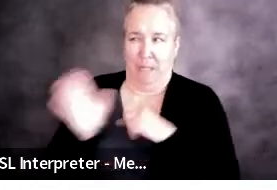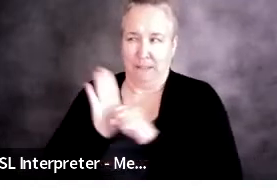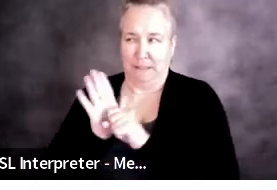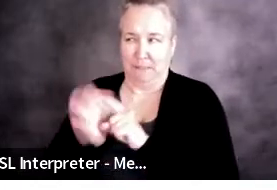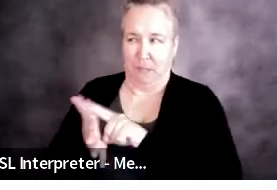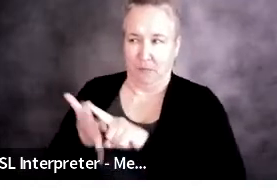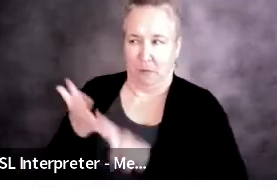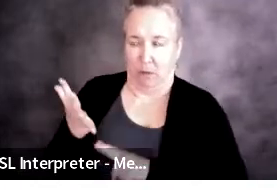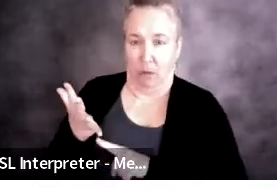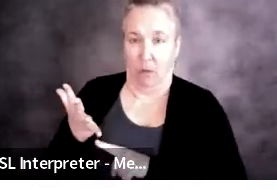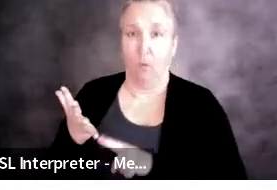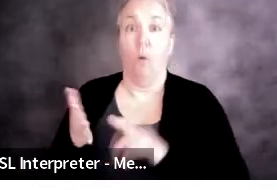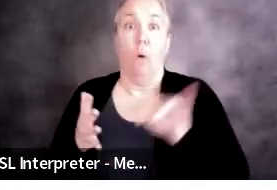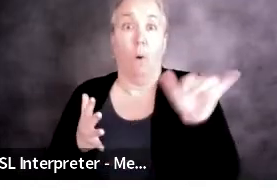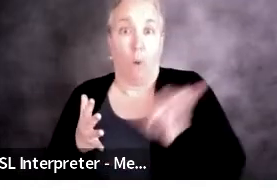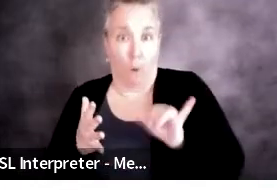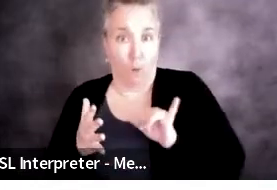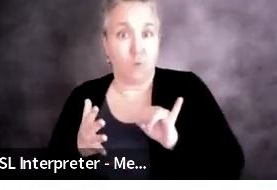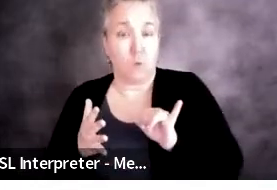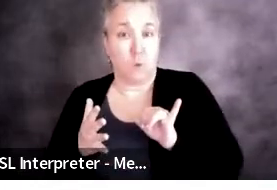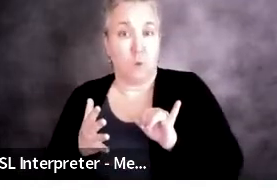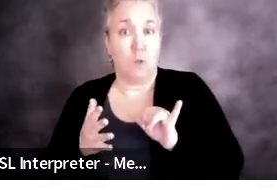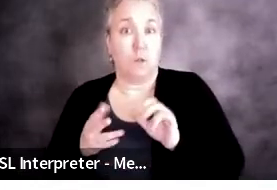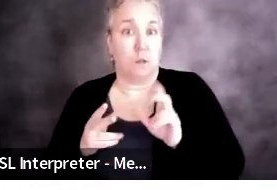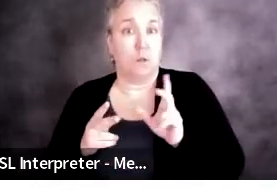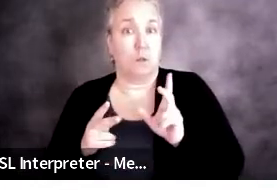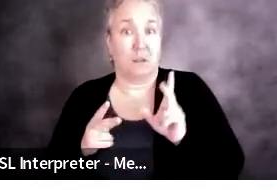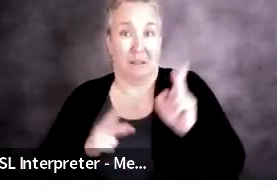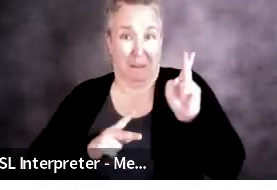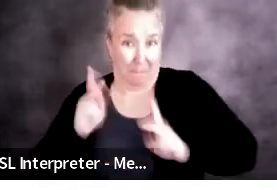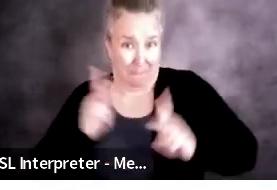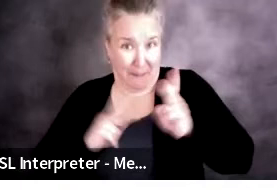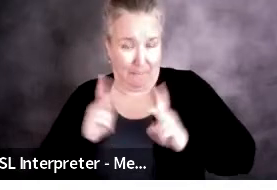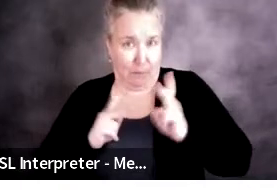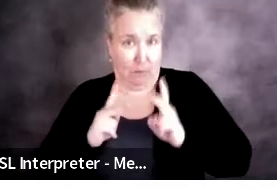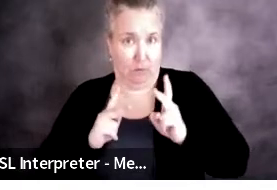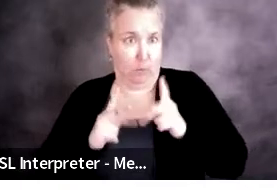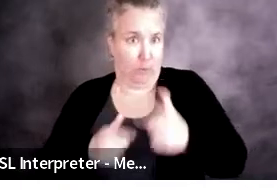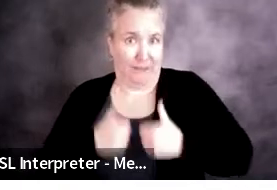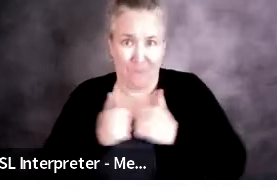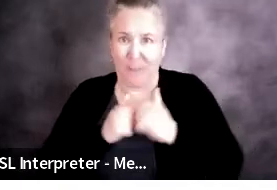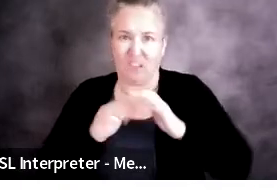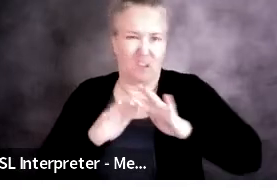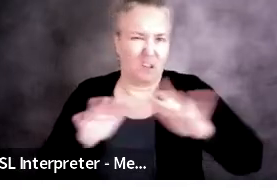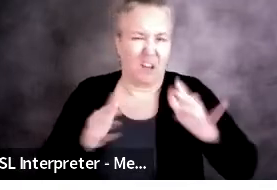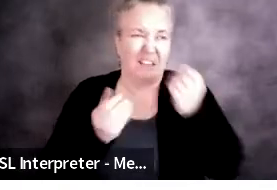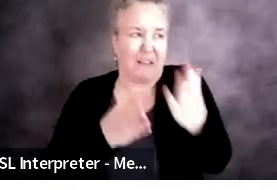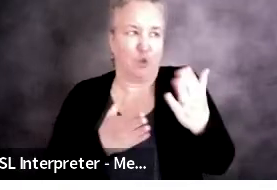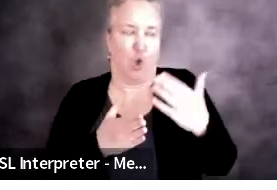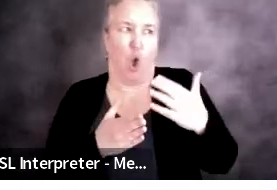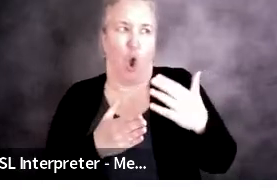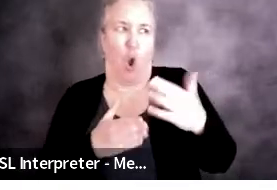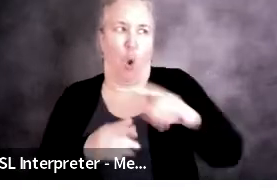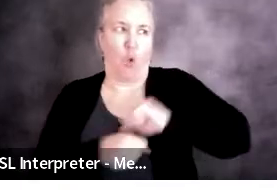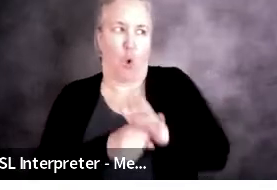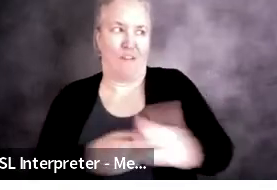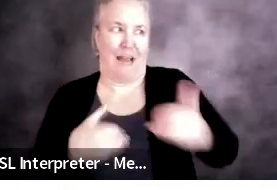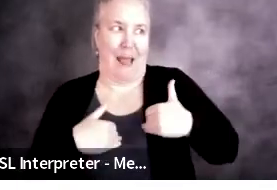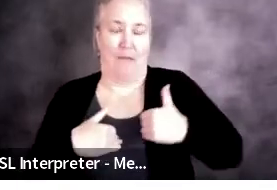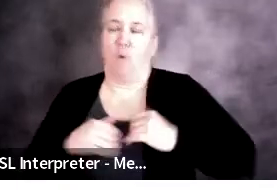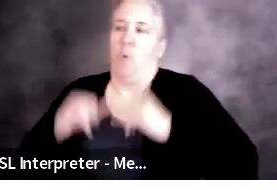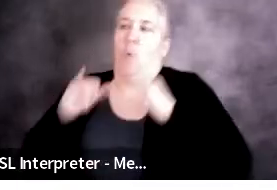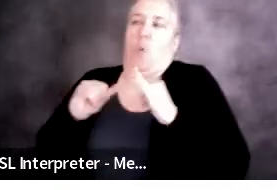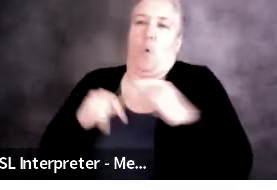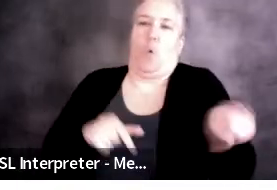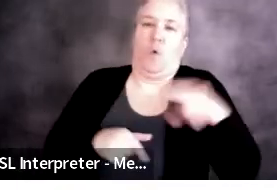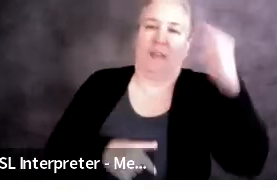Let those around you know that you have a positive test result, just so that they are aware,